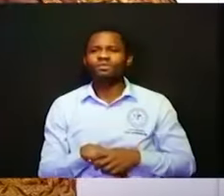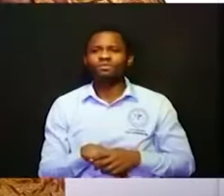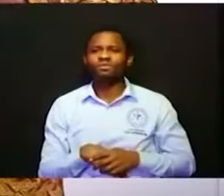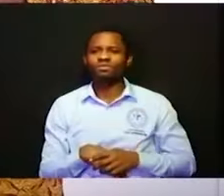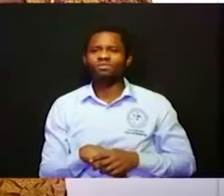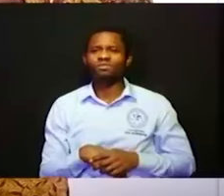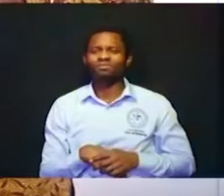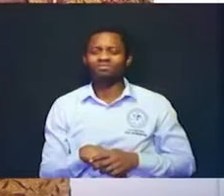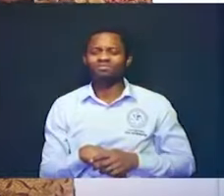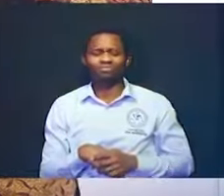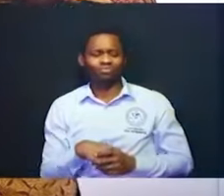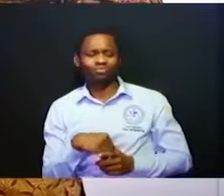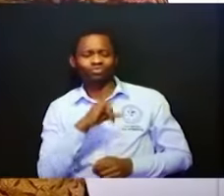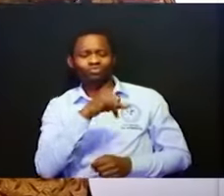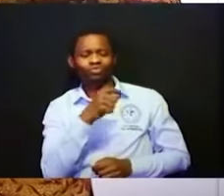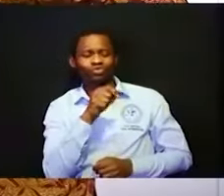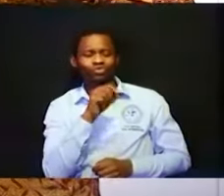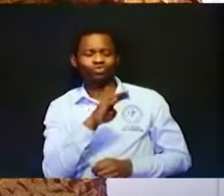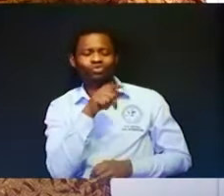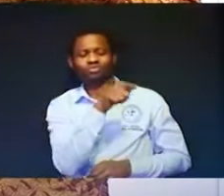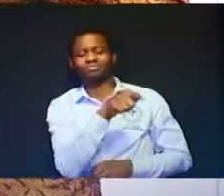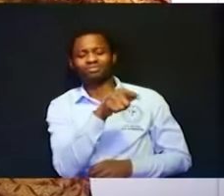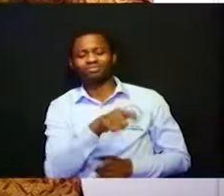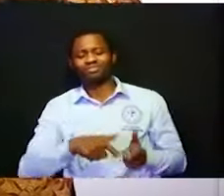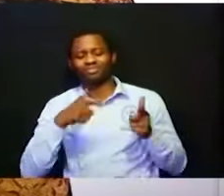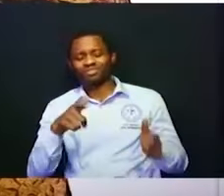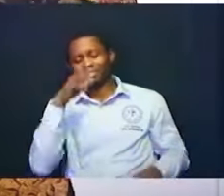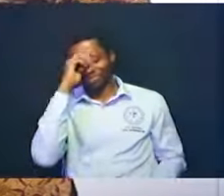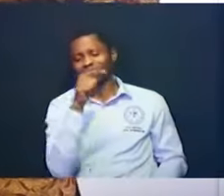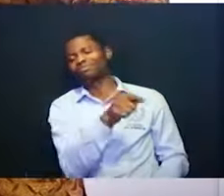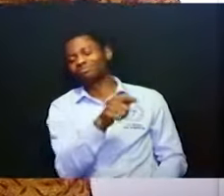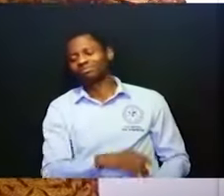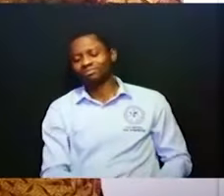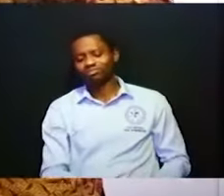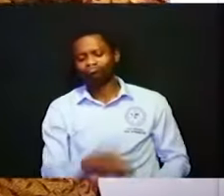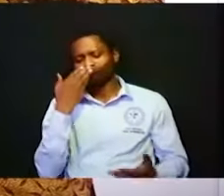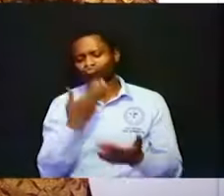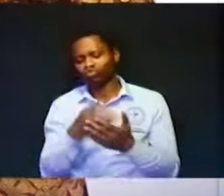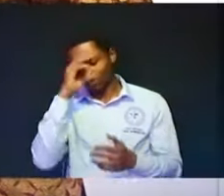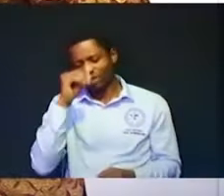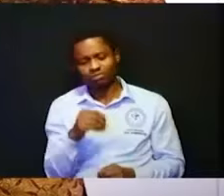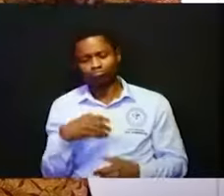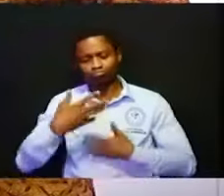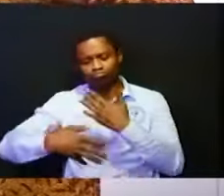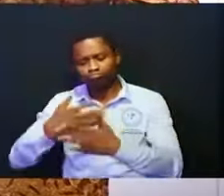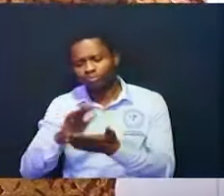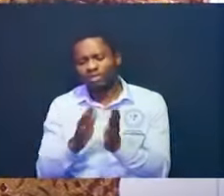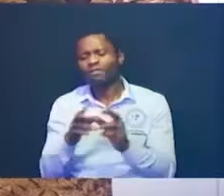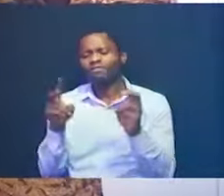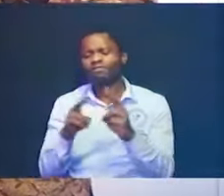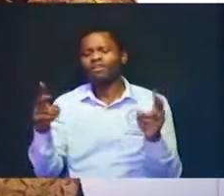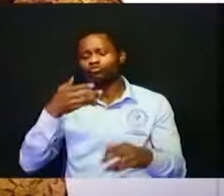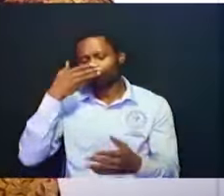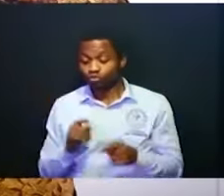me great man a good man becoming very good so I